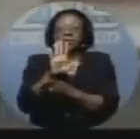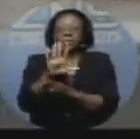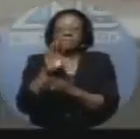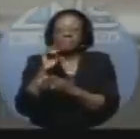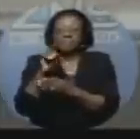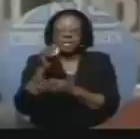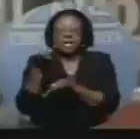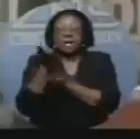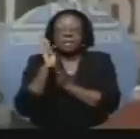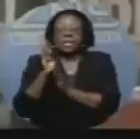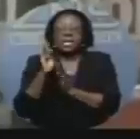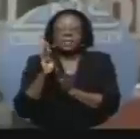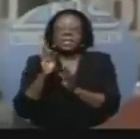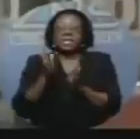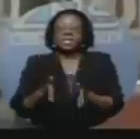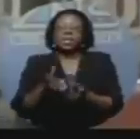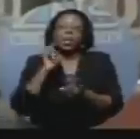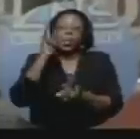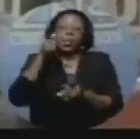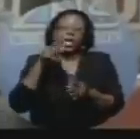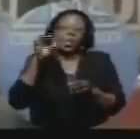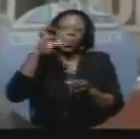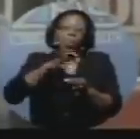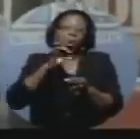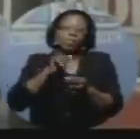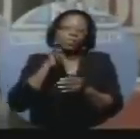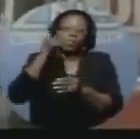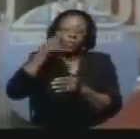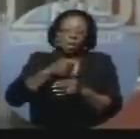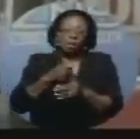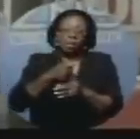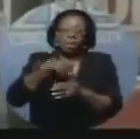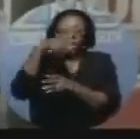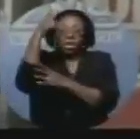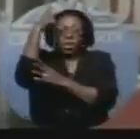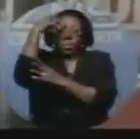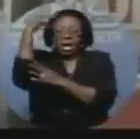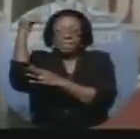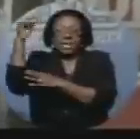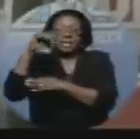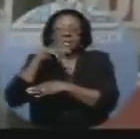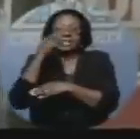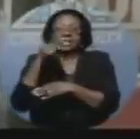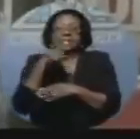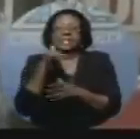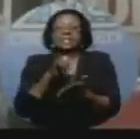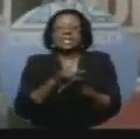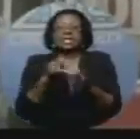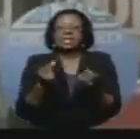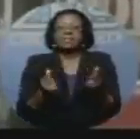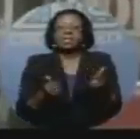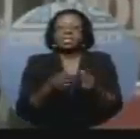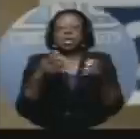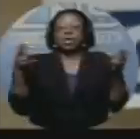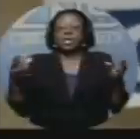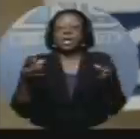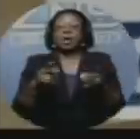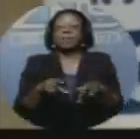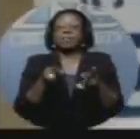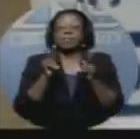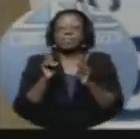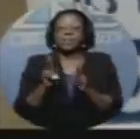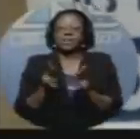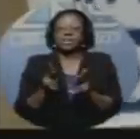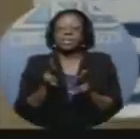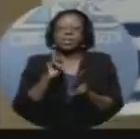tomorrow's advance poll. Prime Minister Perry Christie anticipates the majority of advance pollers to take part in the referendum. He vows that this is